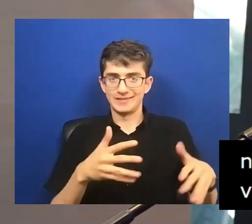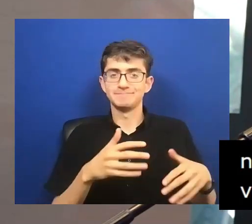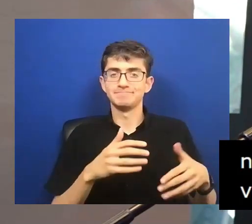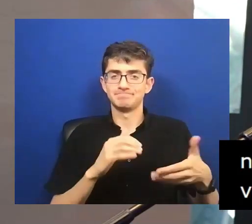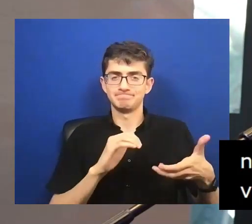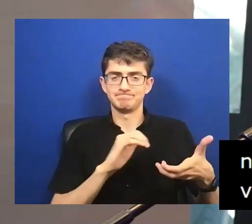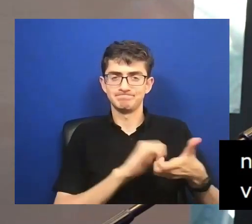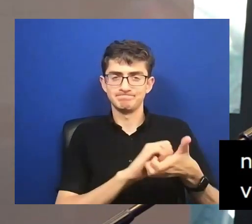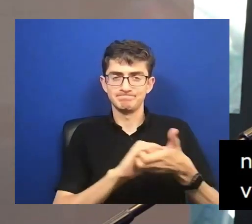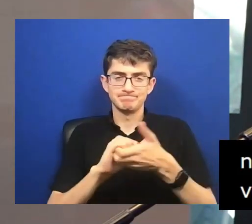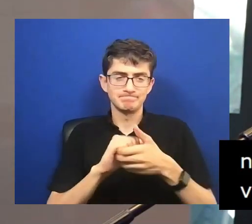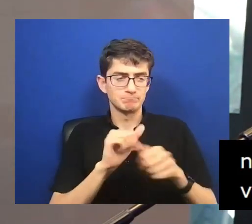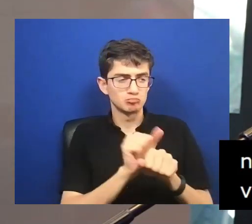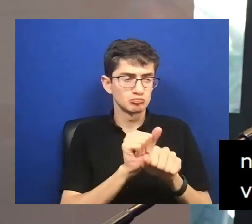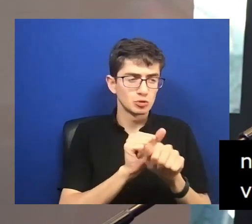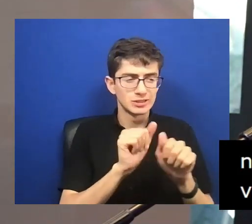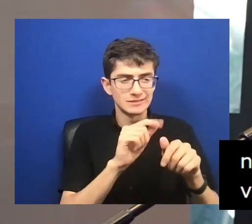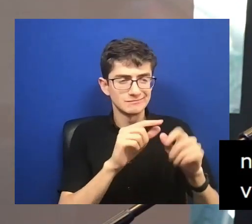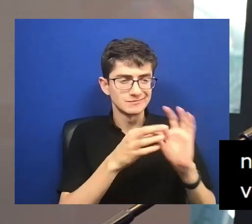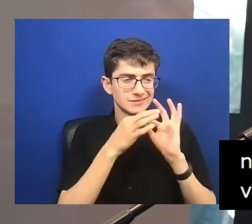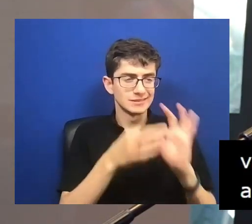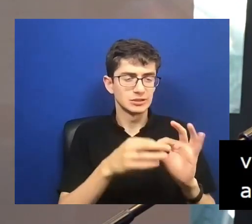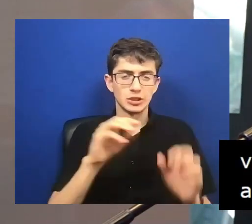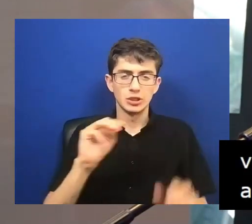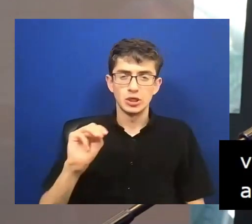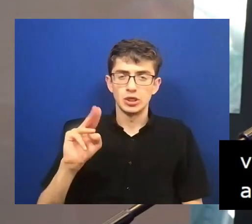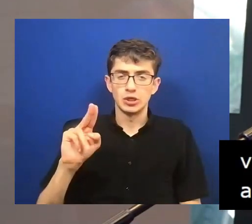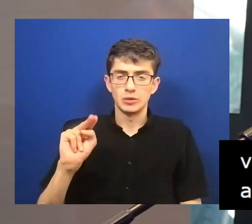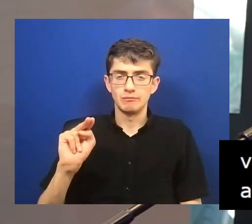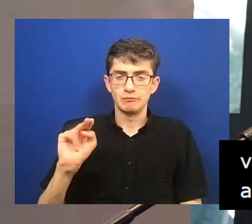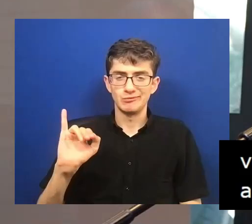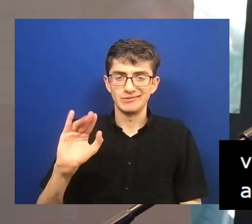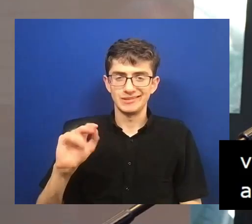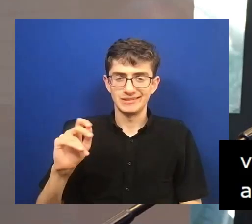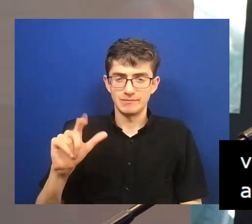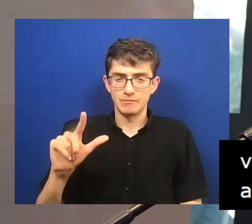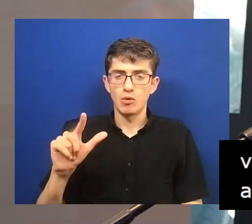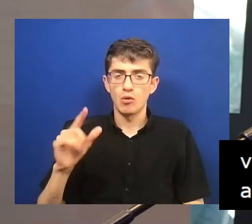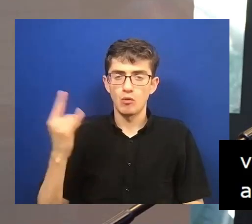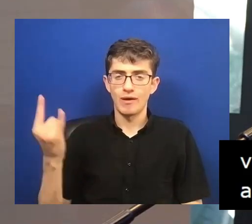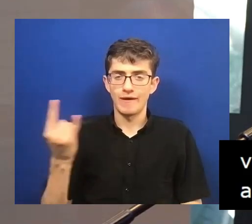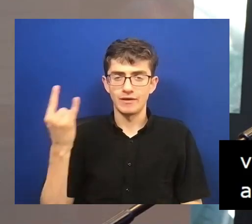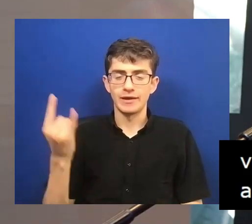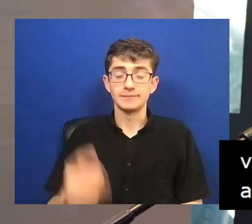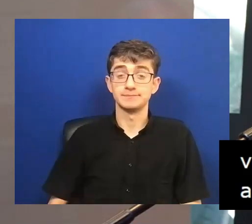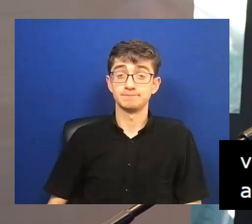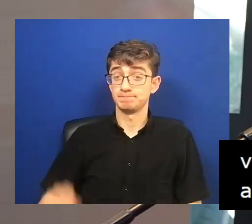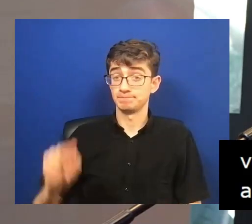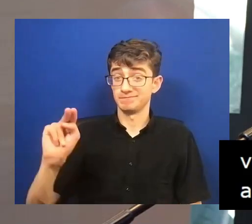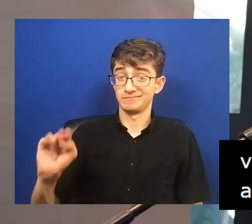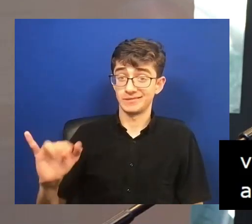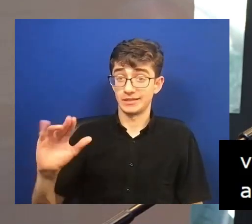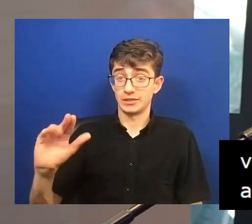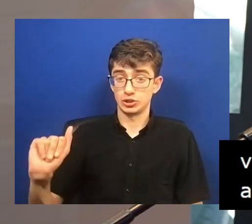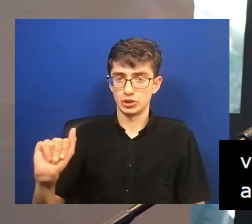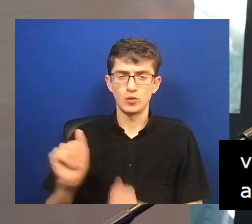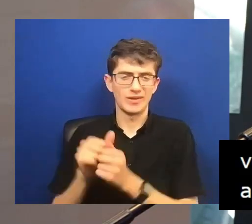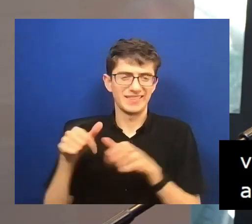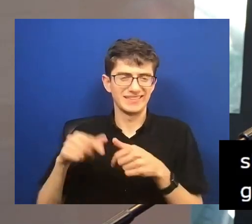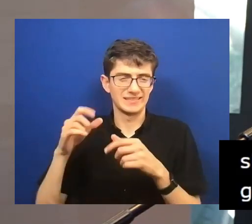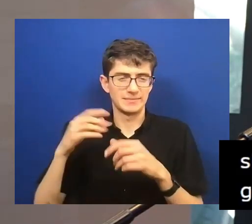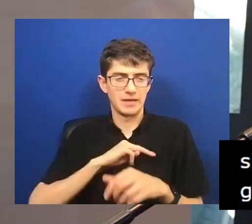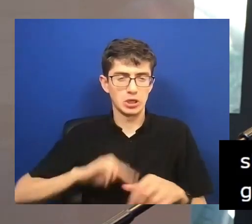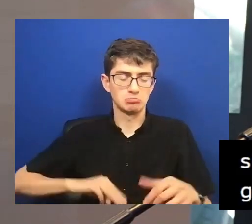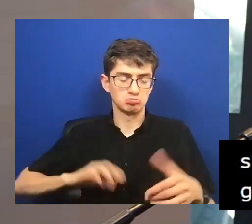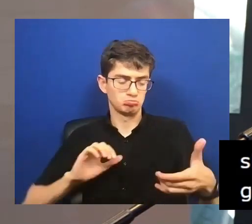Wi-Fi. NYCHA has, under this mayor, worked with, particularly with Spectrum. I do know people, and there